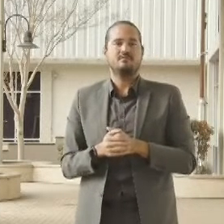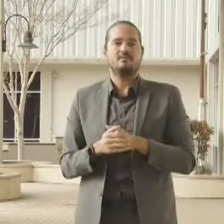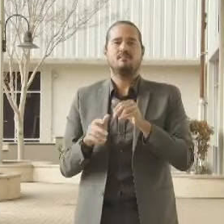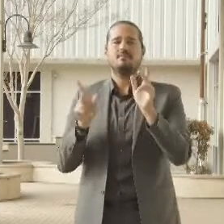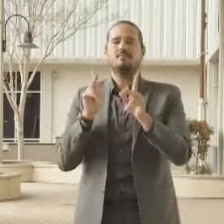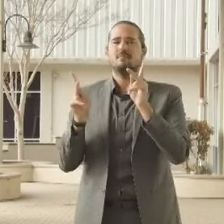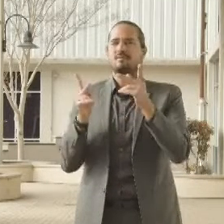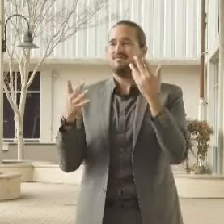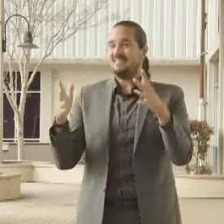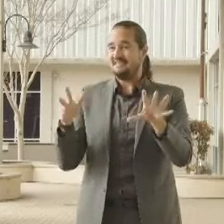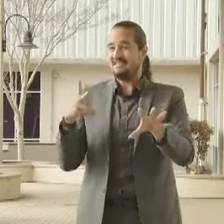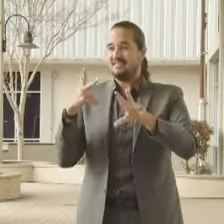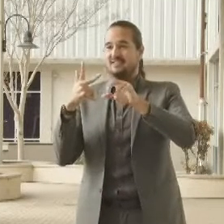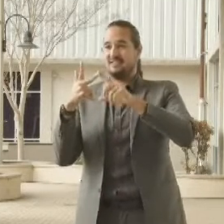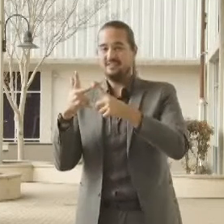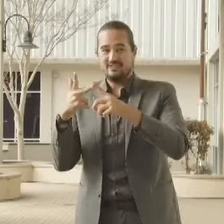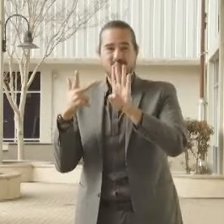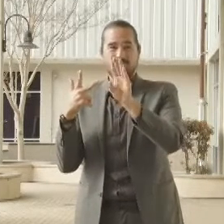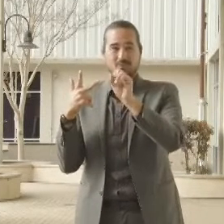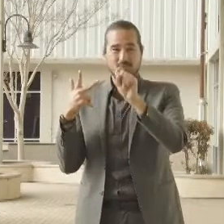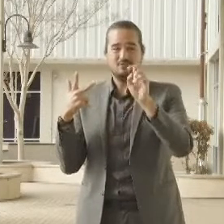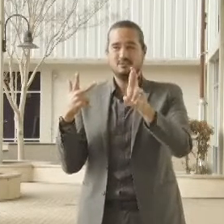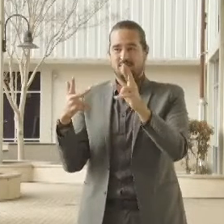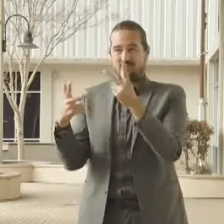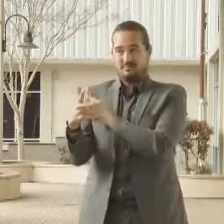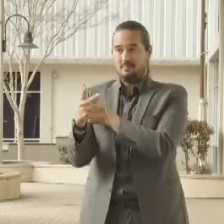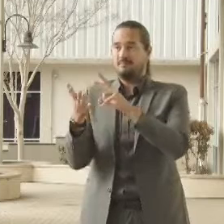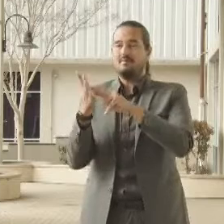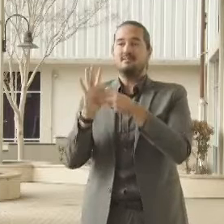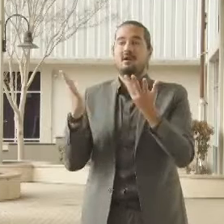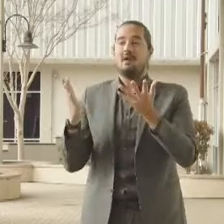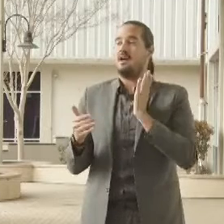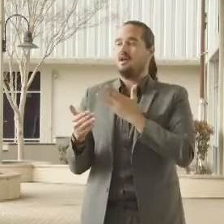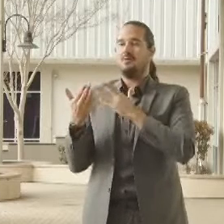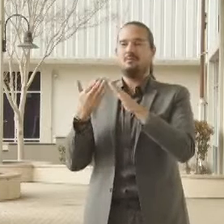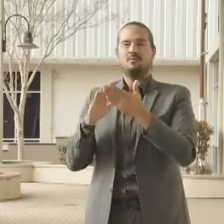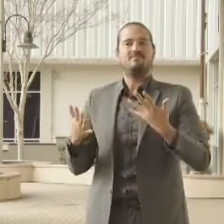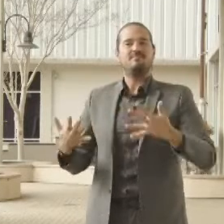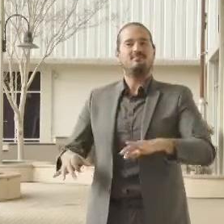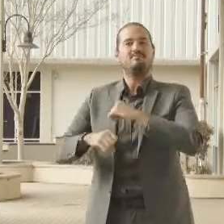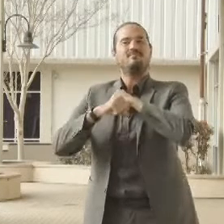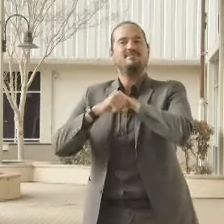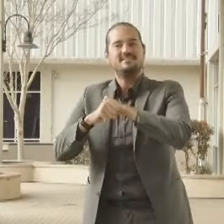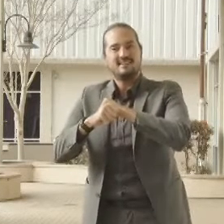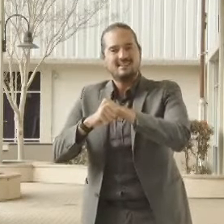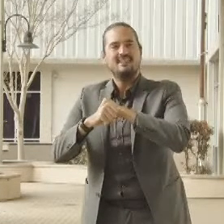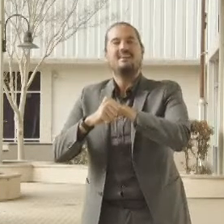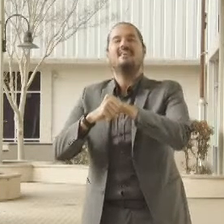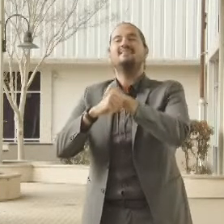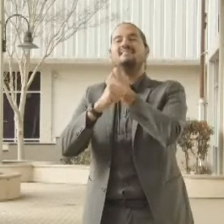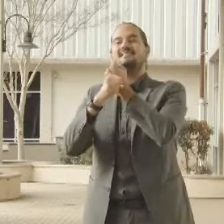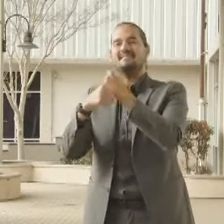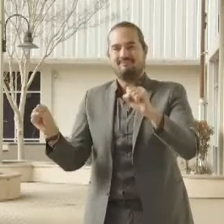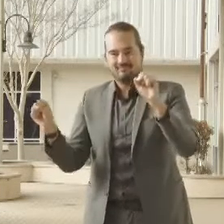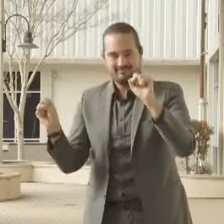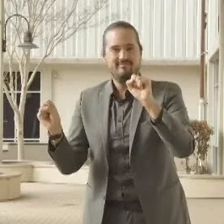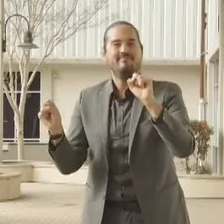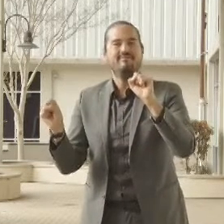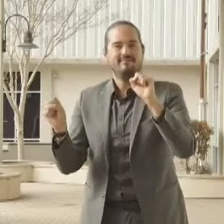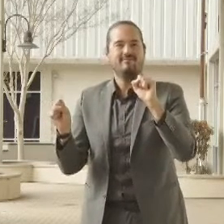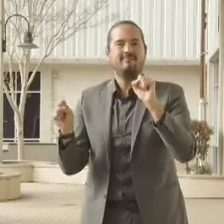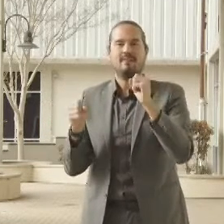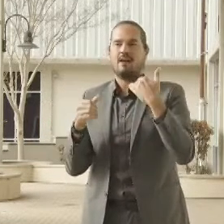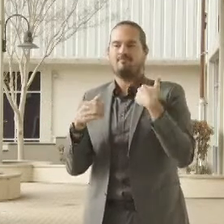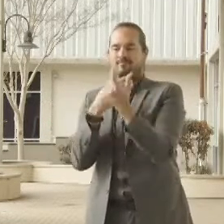given our community a tremendous level of protection, and it has buffered many of the harms from